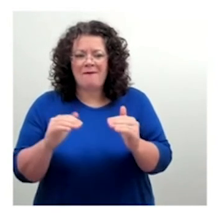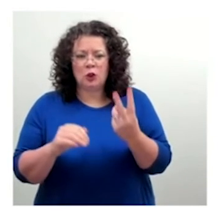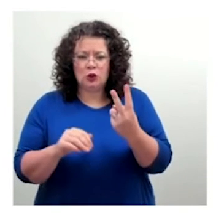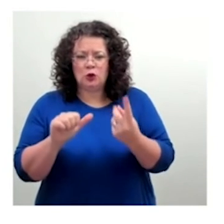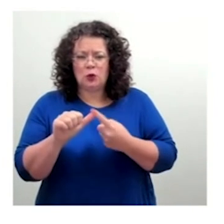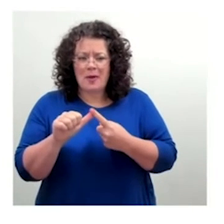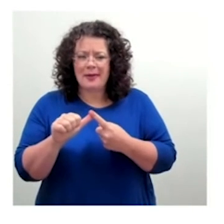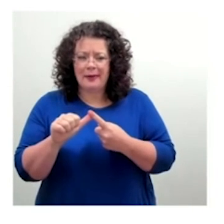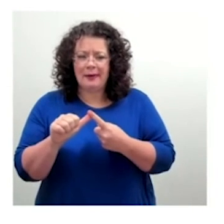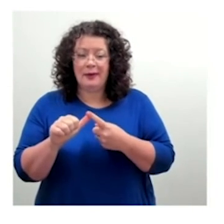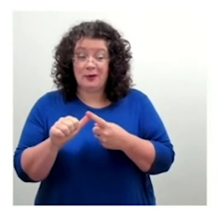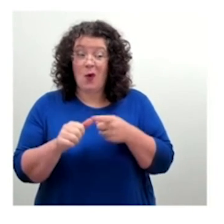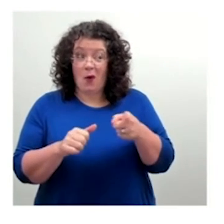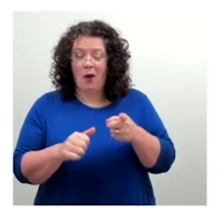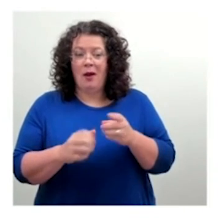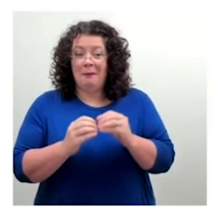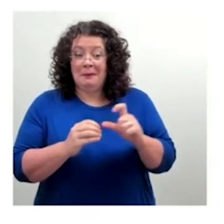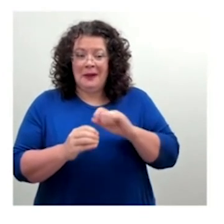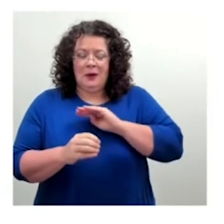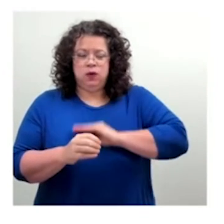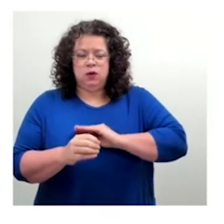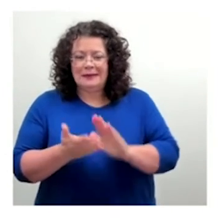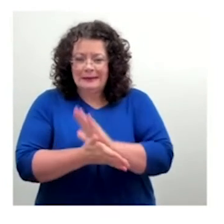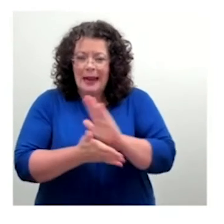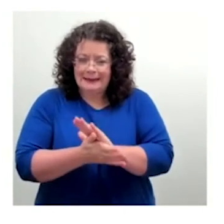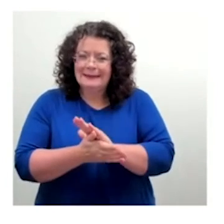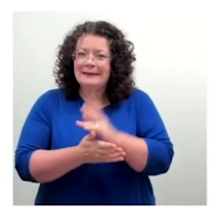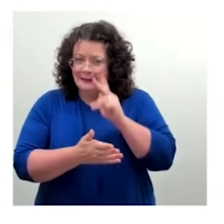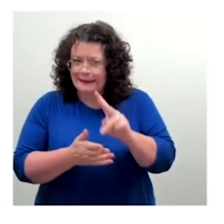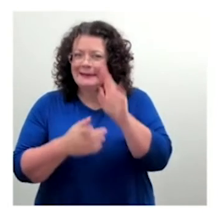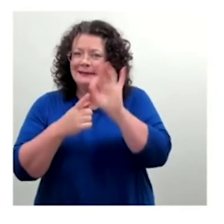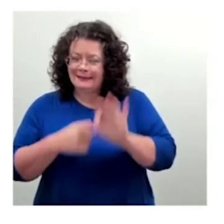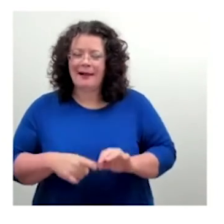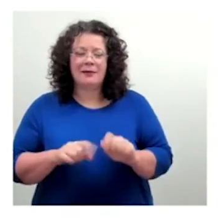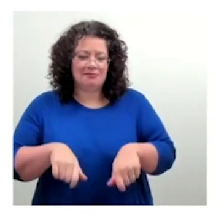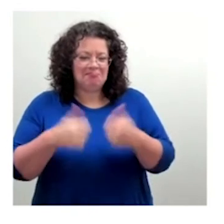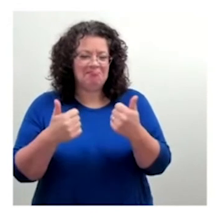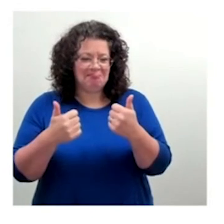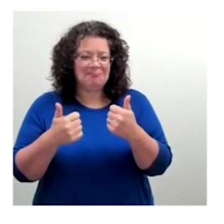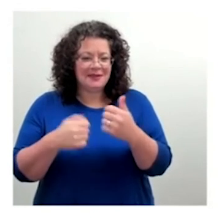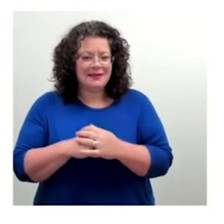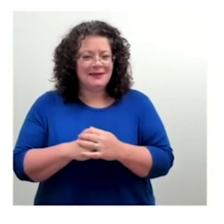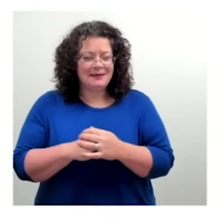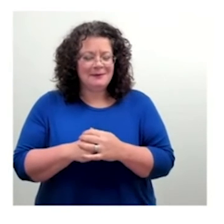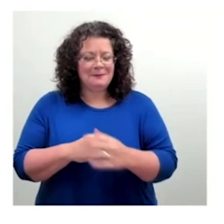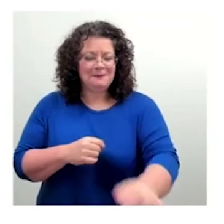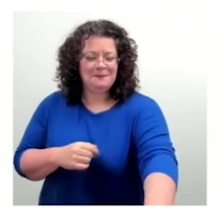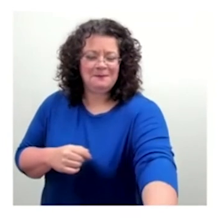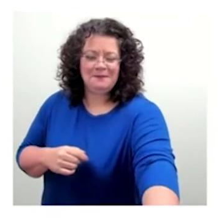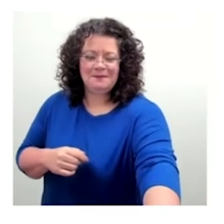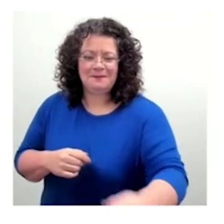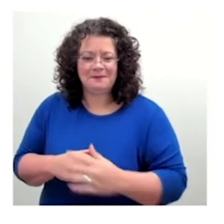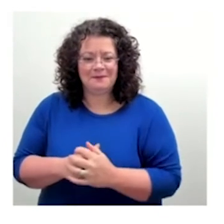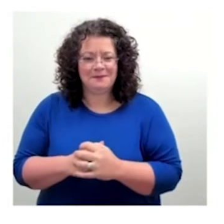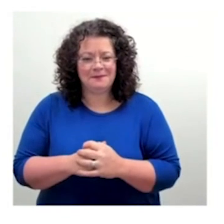well. So you can see all the the 4 hours and the author and all these things. Obviously the headline is going to be okay, but even here the text